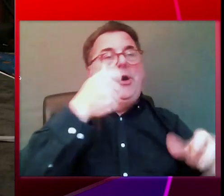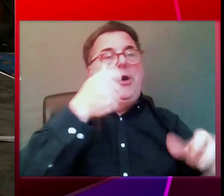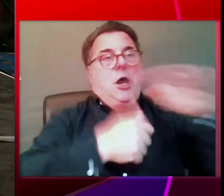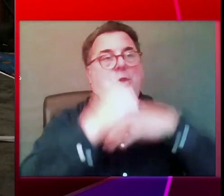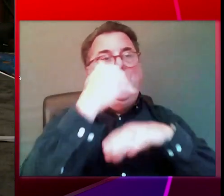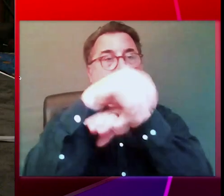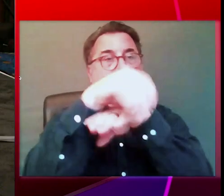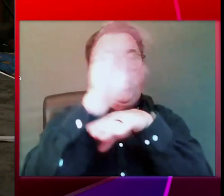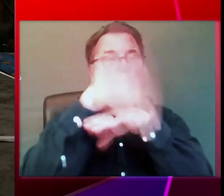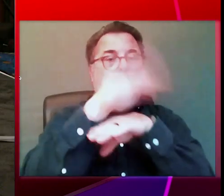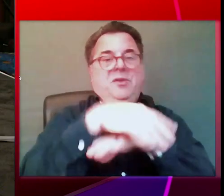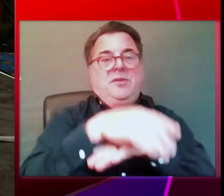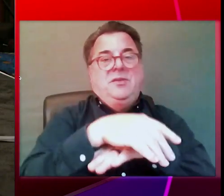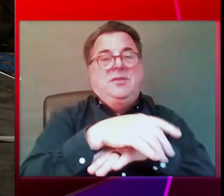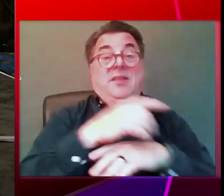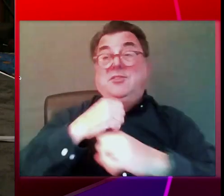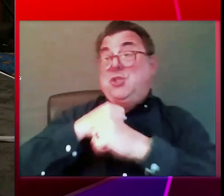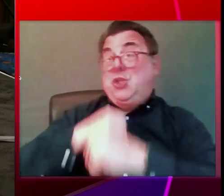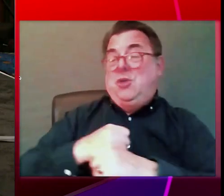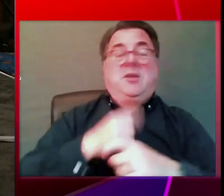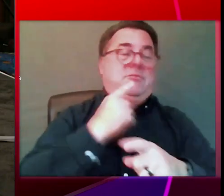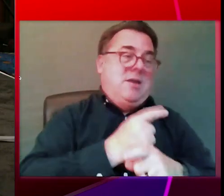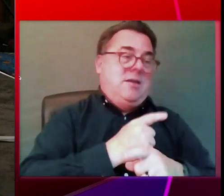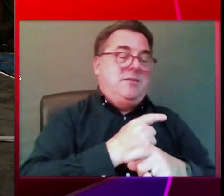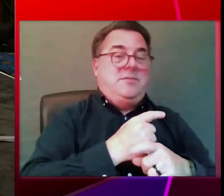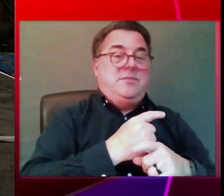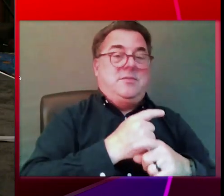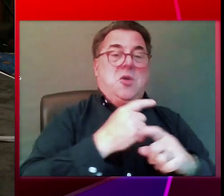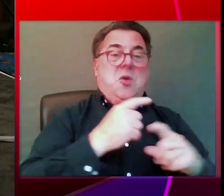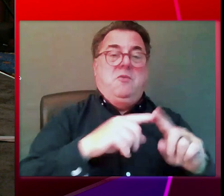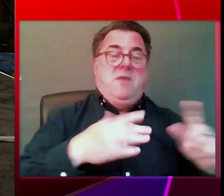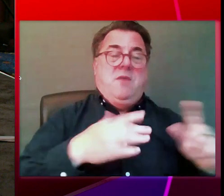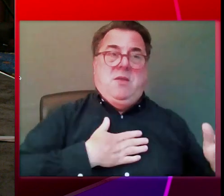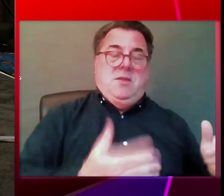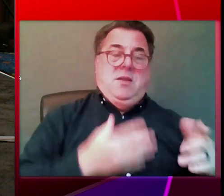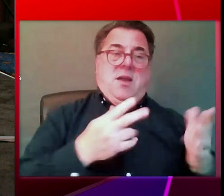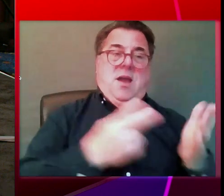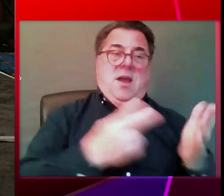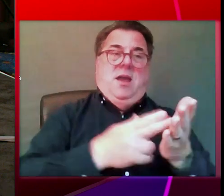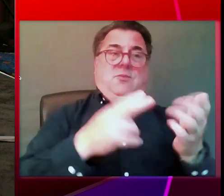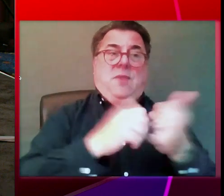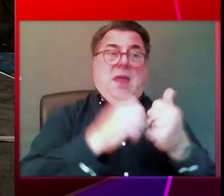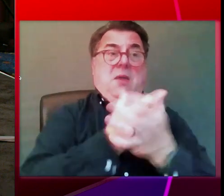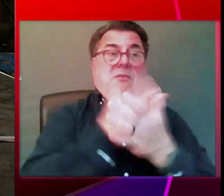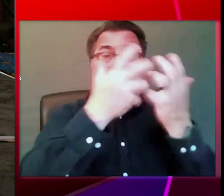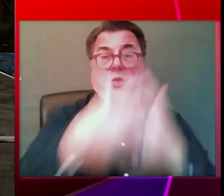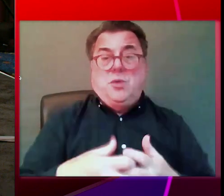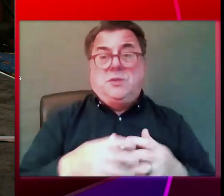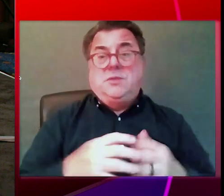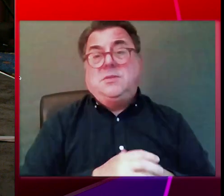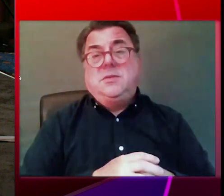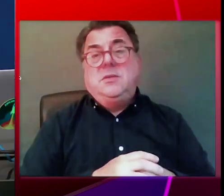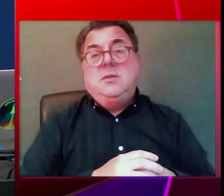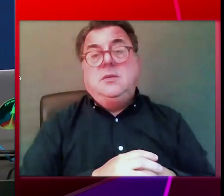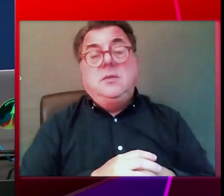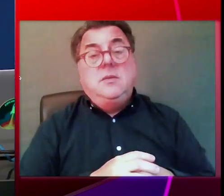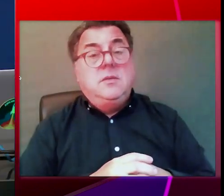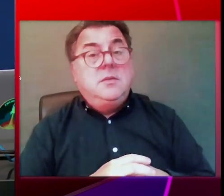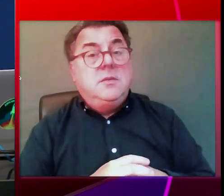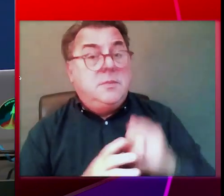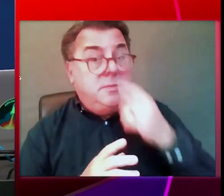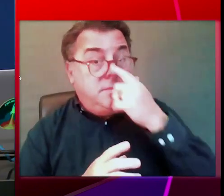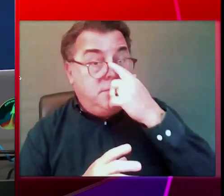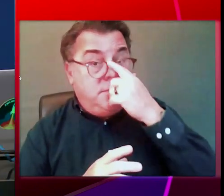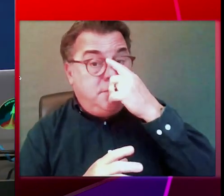lot of work here yes. To be very forthcoming with how it all works. I love it. And you got the production development done by Thales, ready to be used